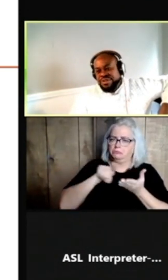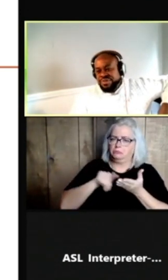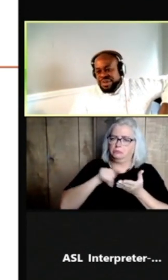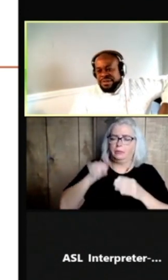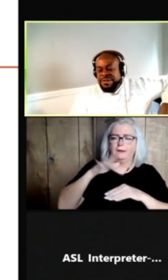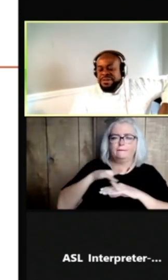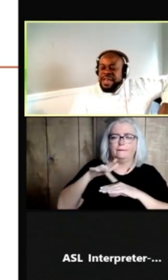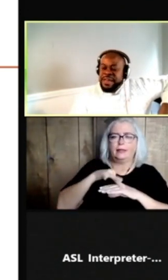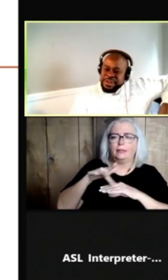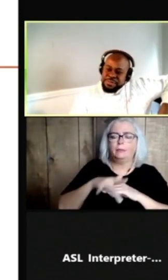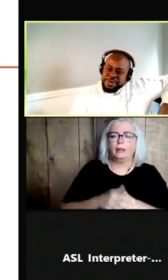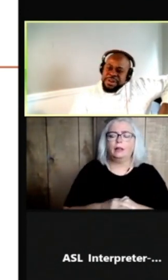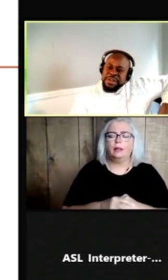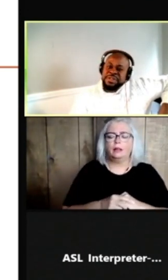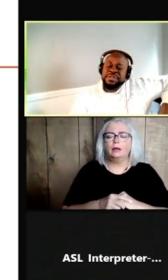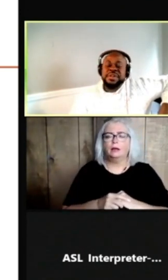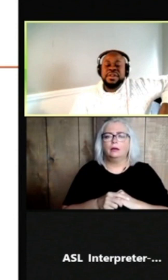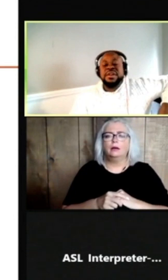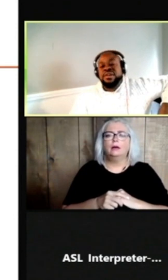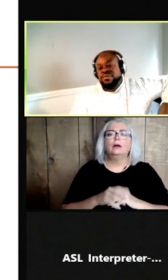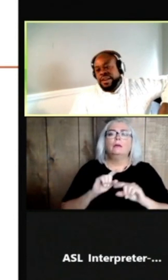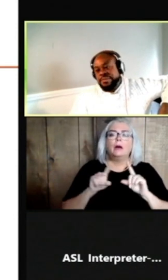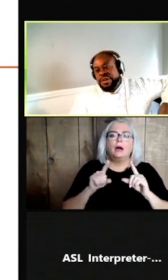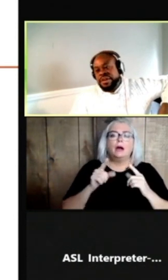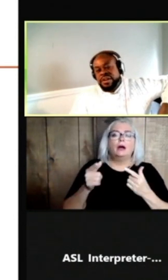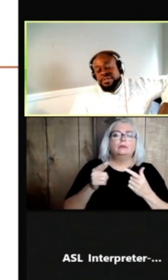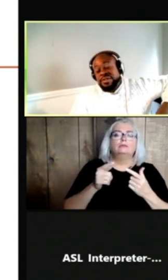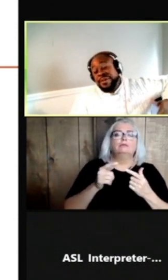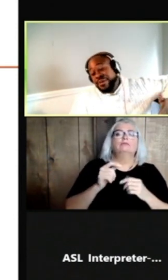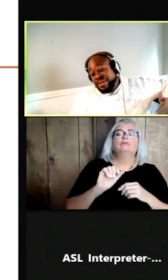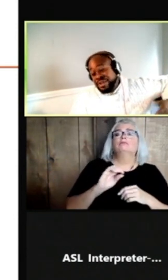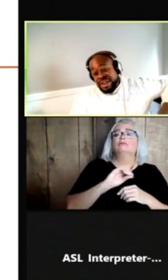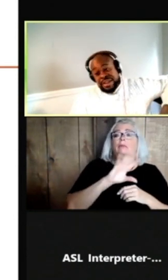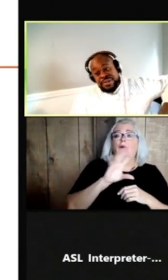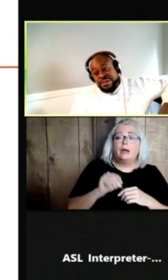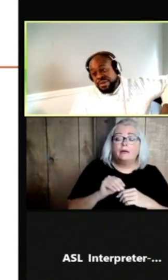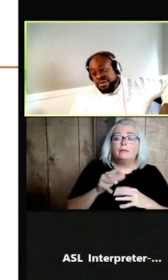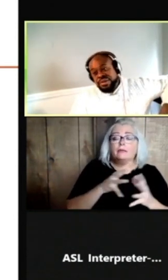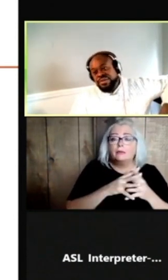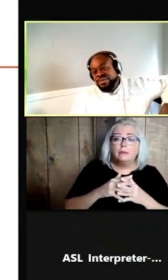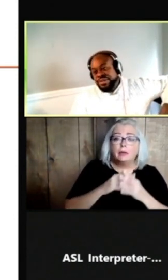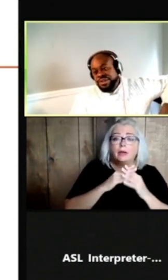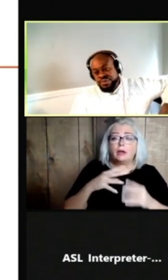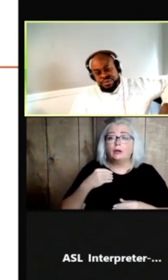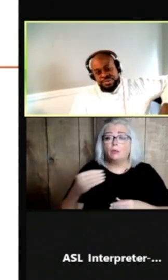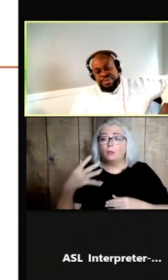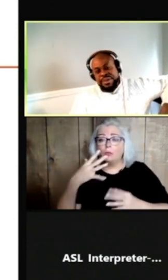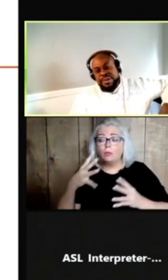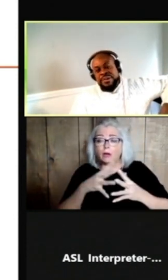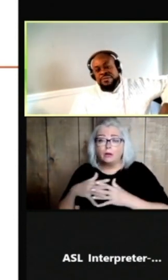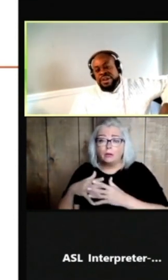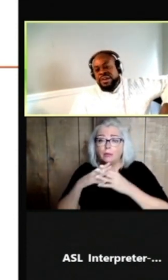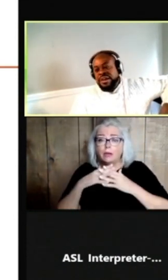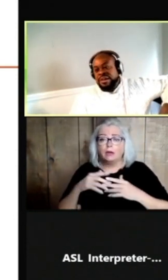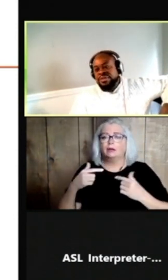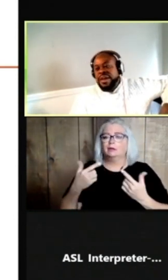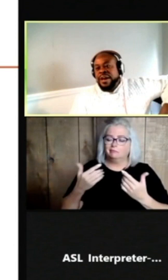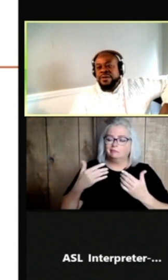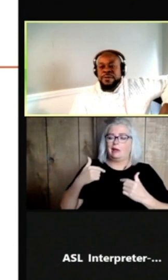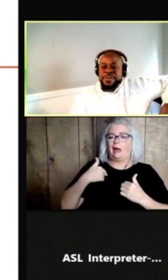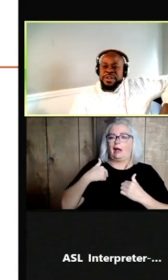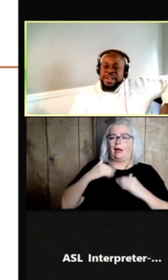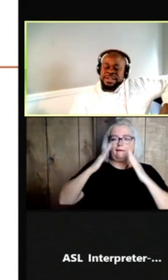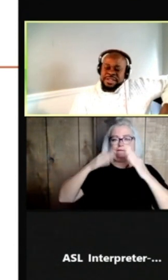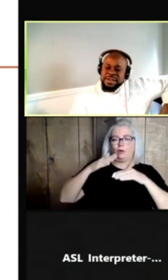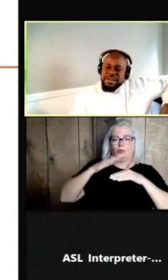will, between African Americans and white Americans. And my focus today is going to be on those two racial groups when it comes to